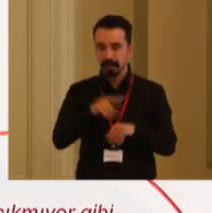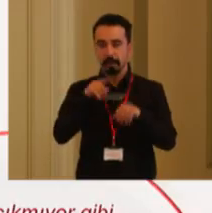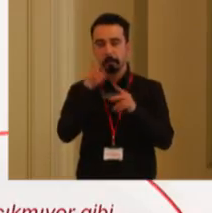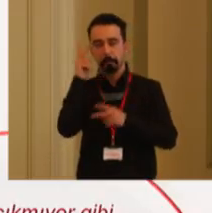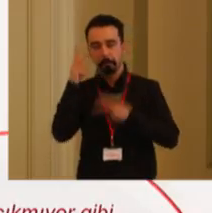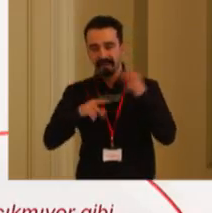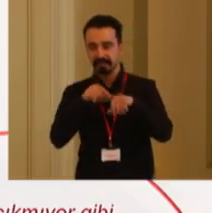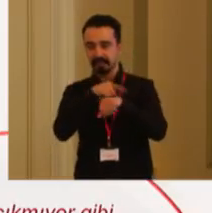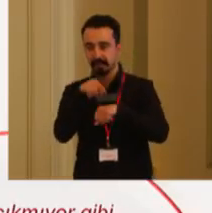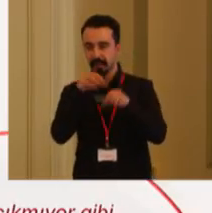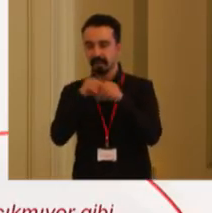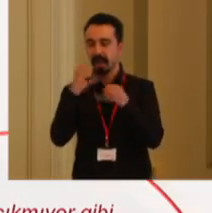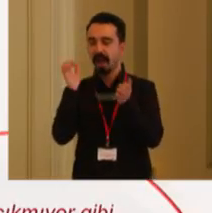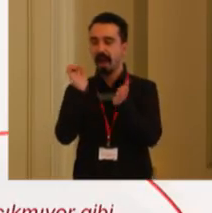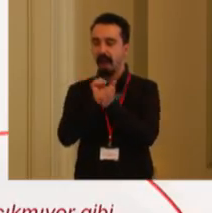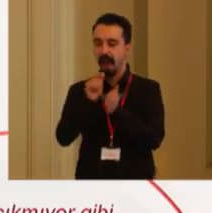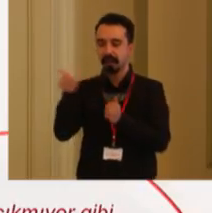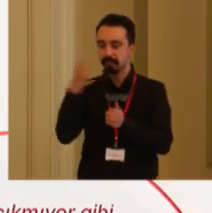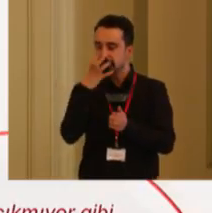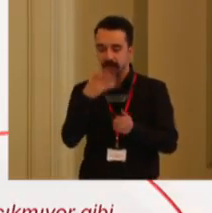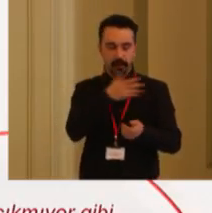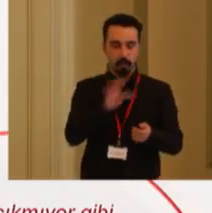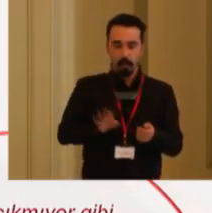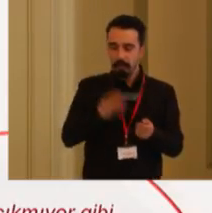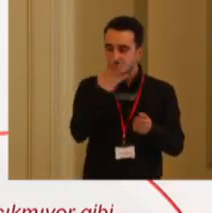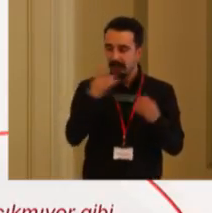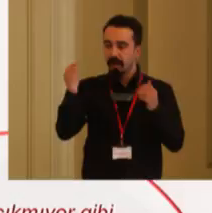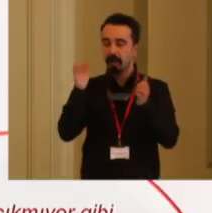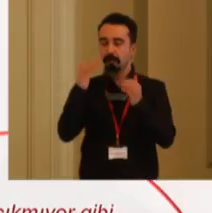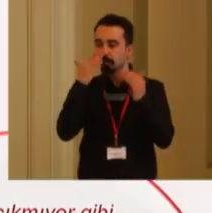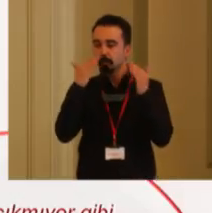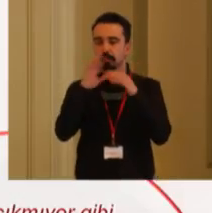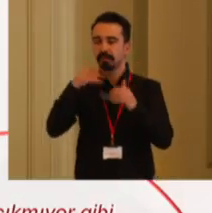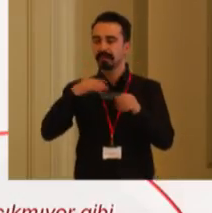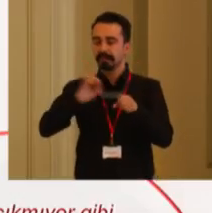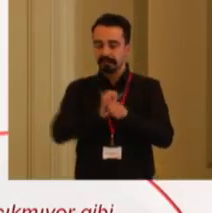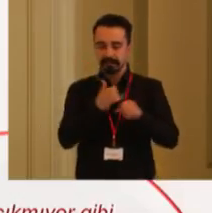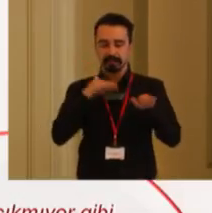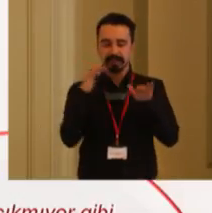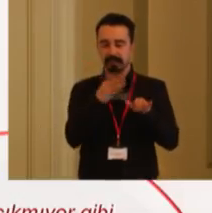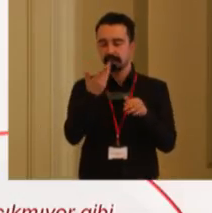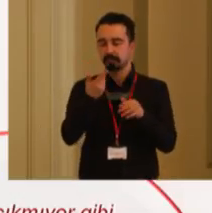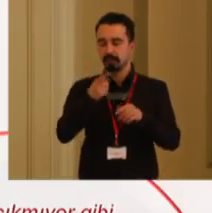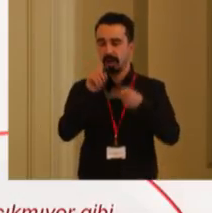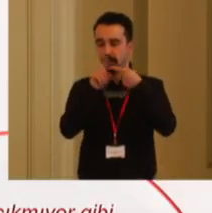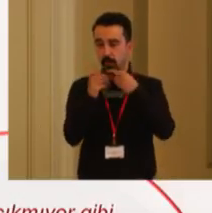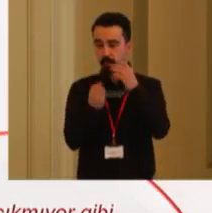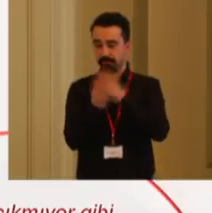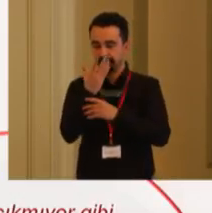So for this reason, from time to time, the expectations of the family do not coincide with the expectations of